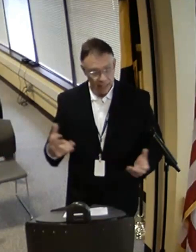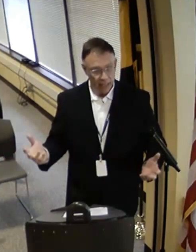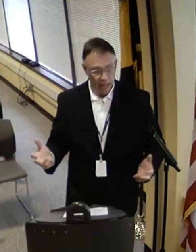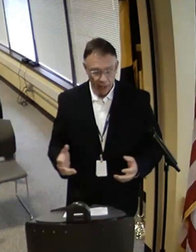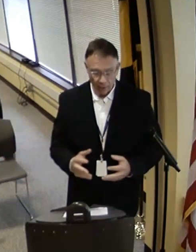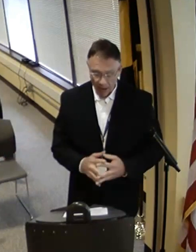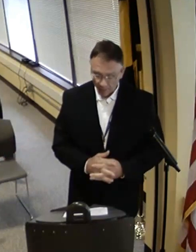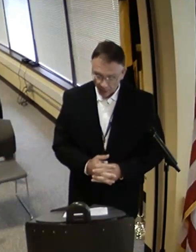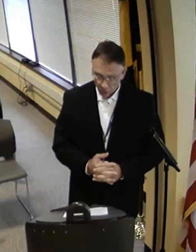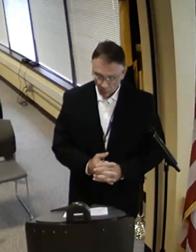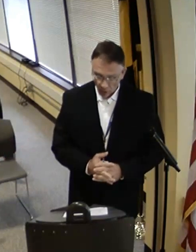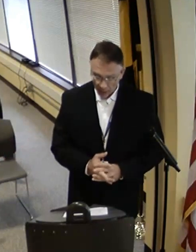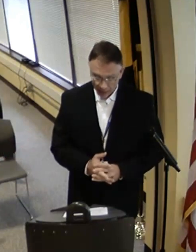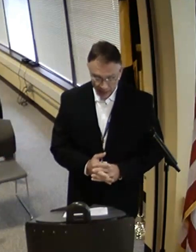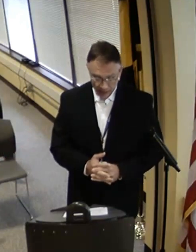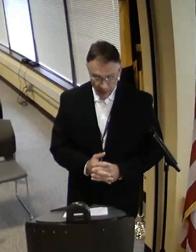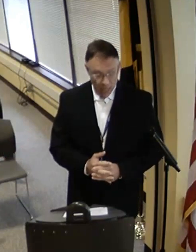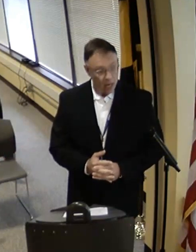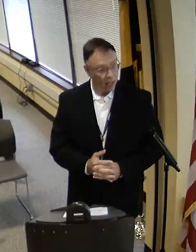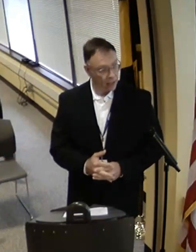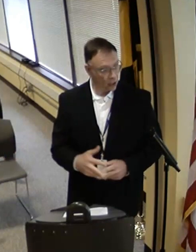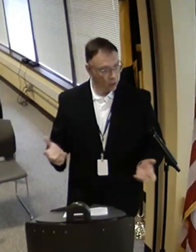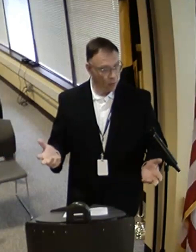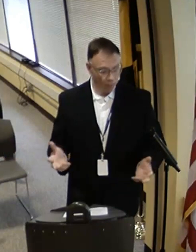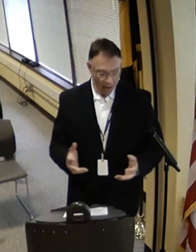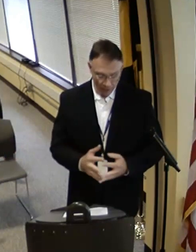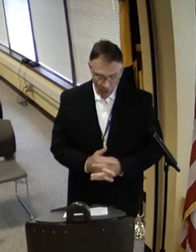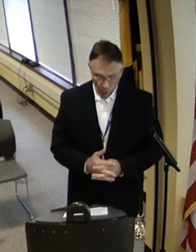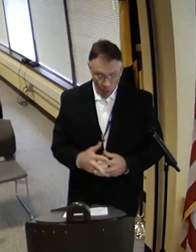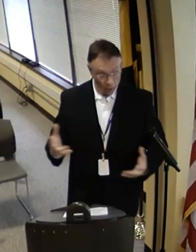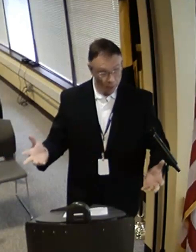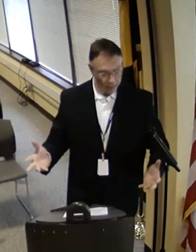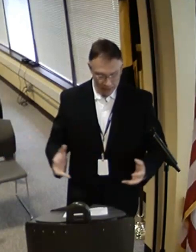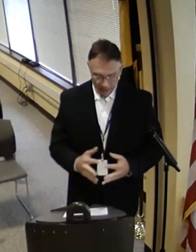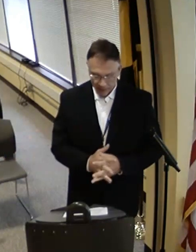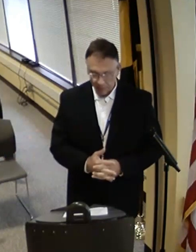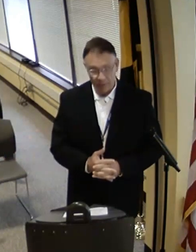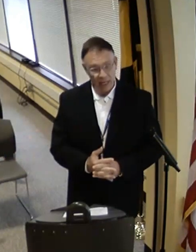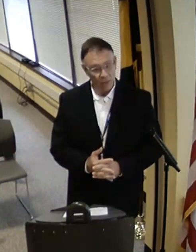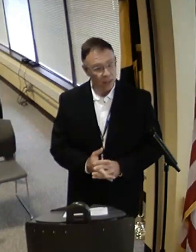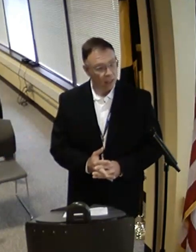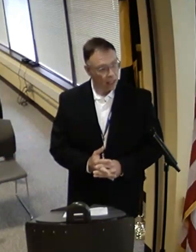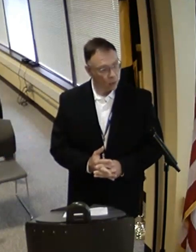is to maintain an accurate map of our stormwater assets. And this includes both mapping the stormwater pipes and systems themselves, as well